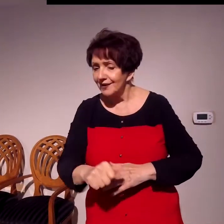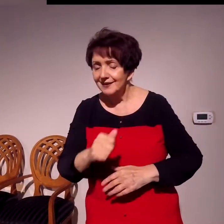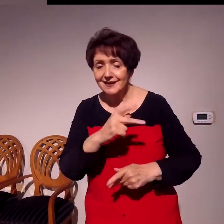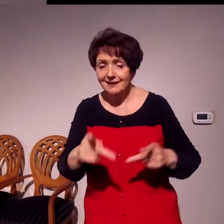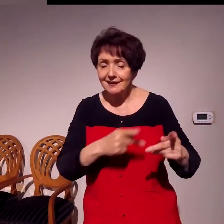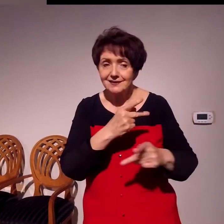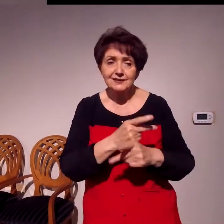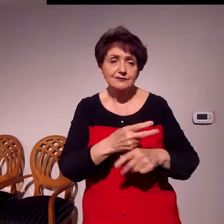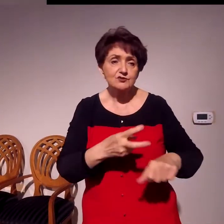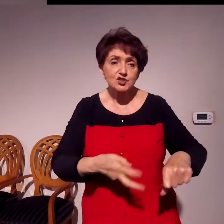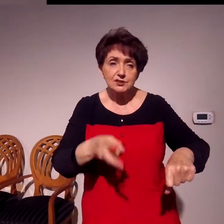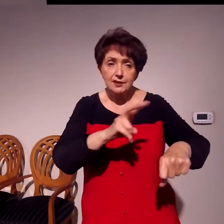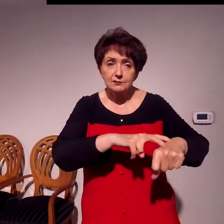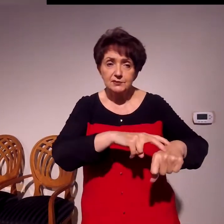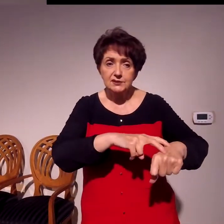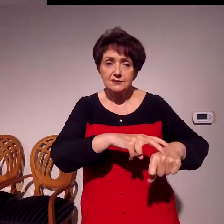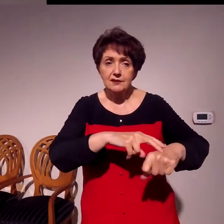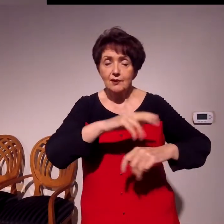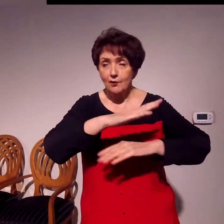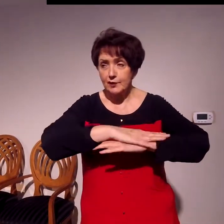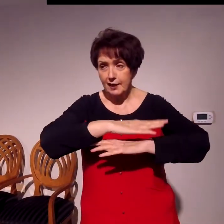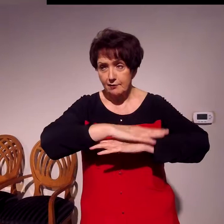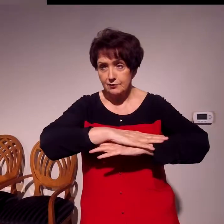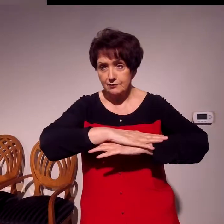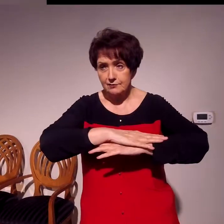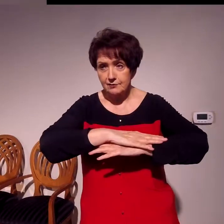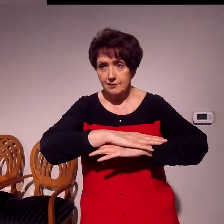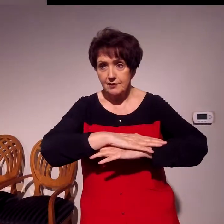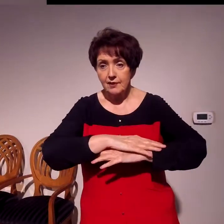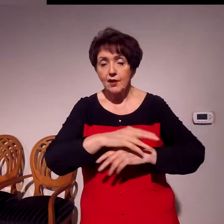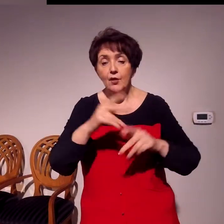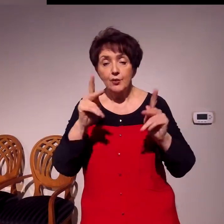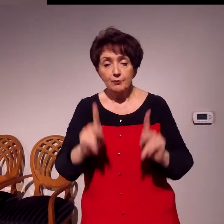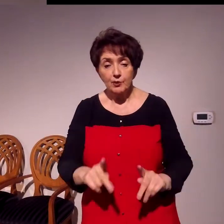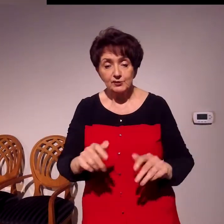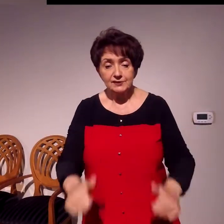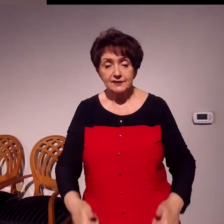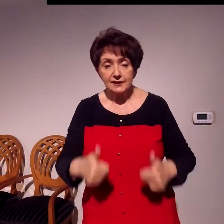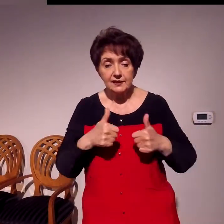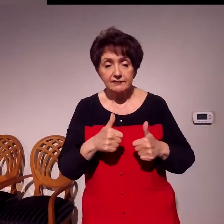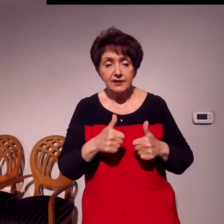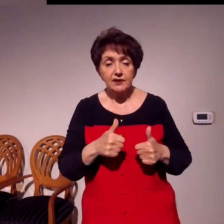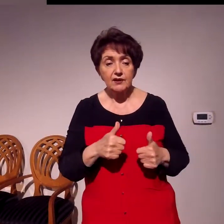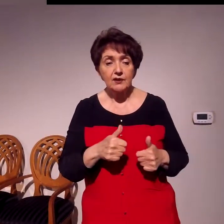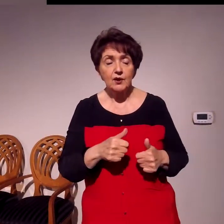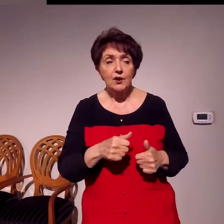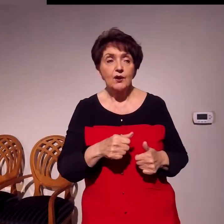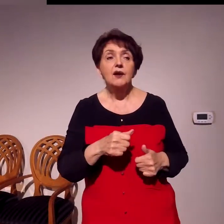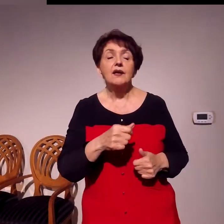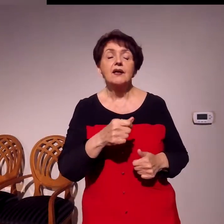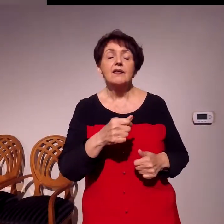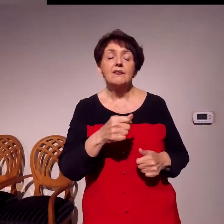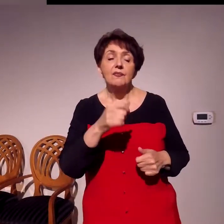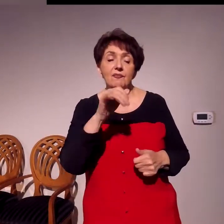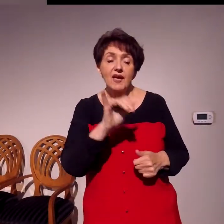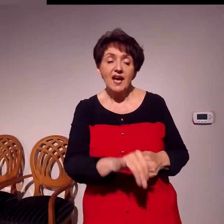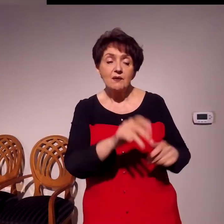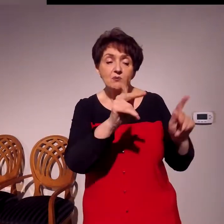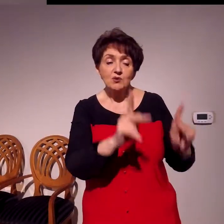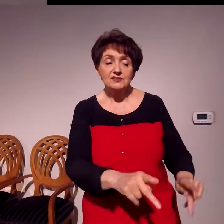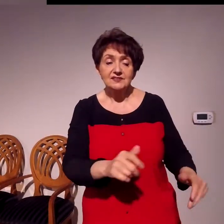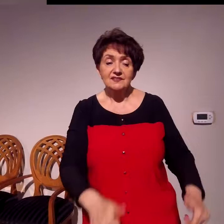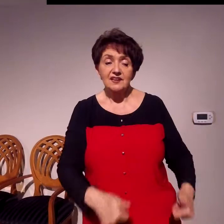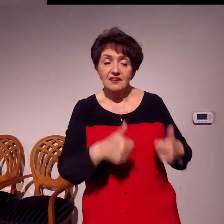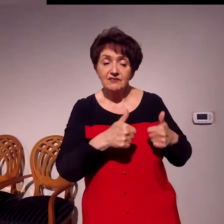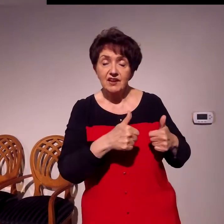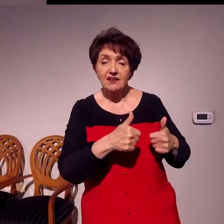chips out on the counter, the person who lived in that house was a minimum of 20 pounds overweight.